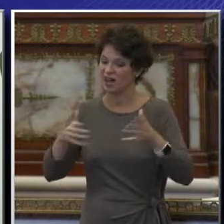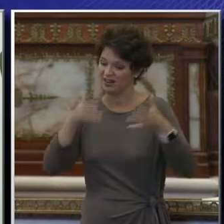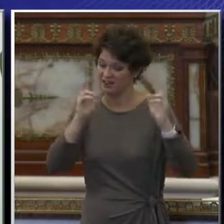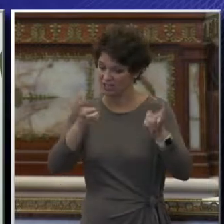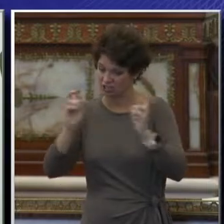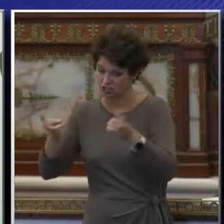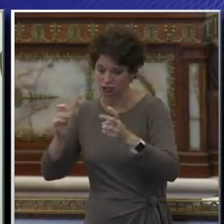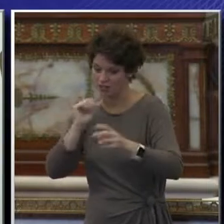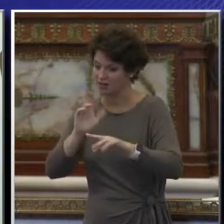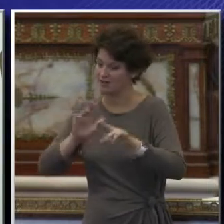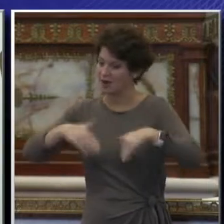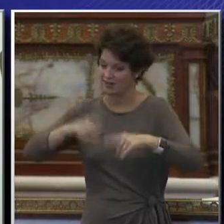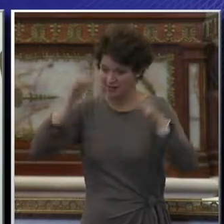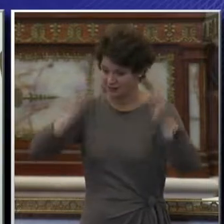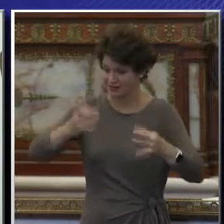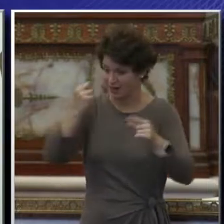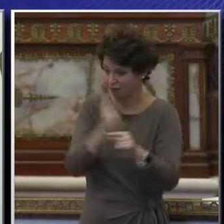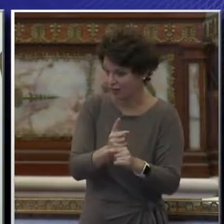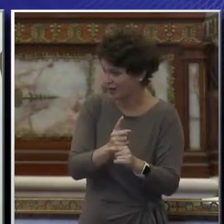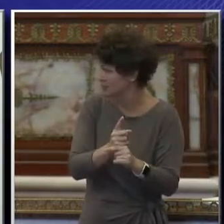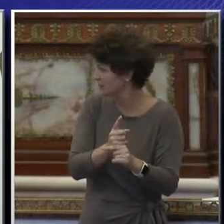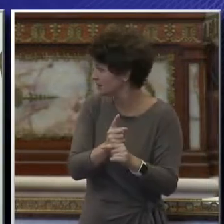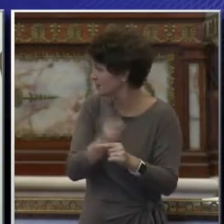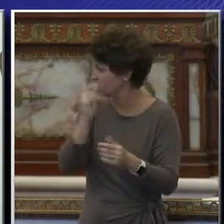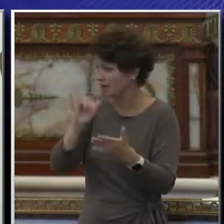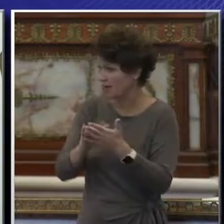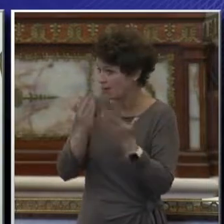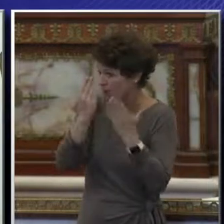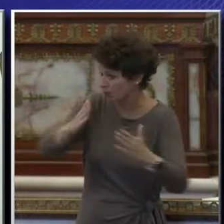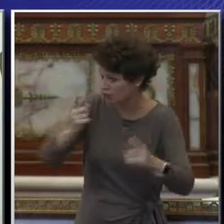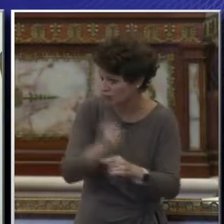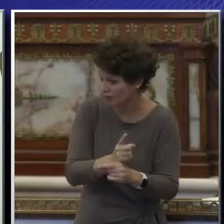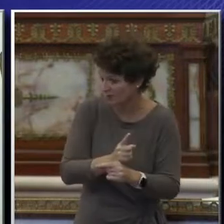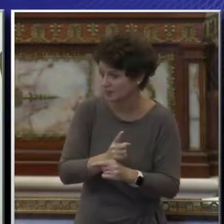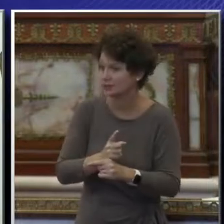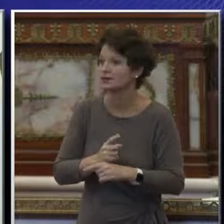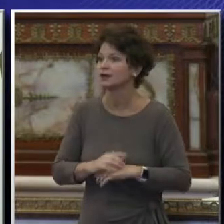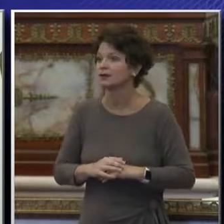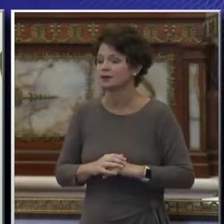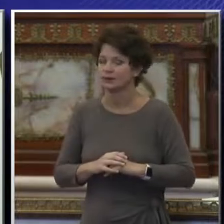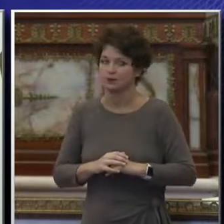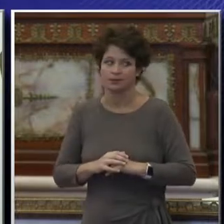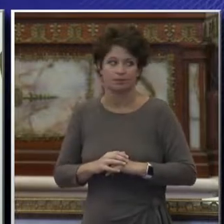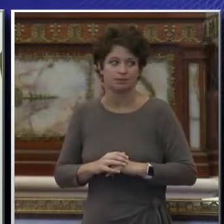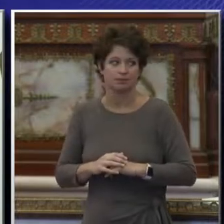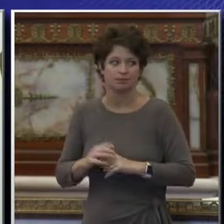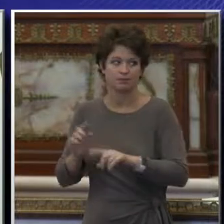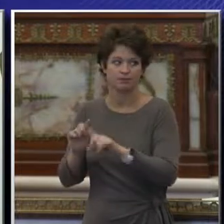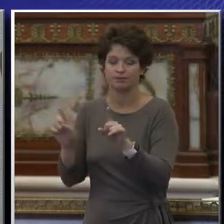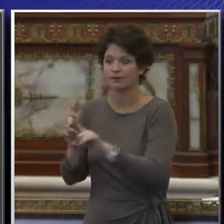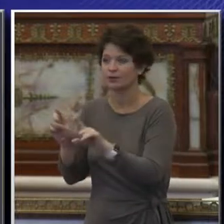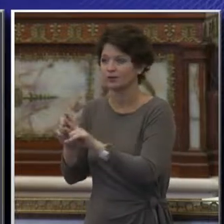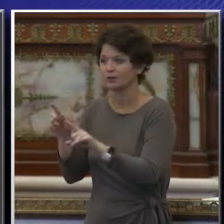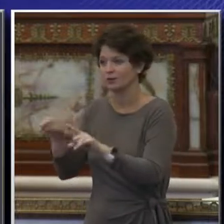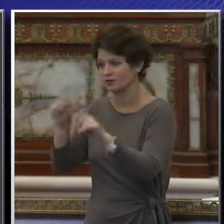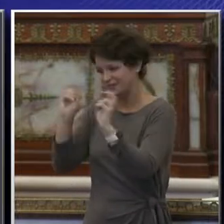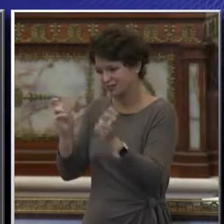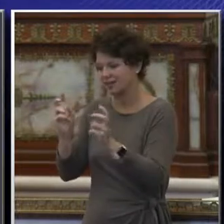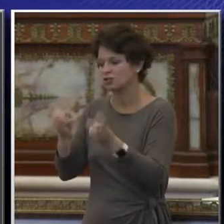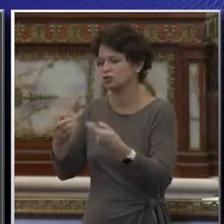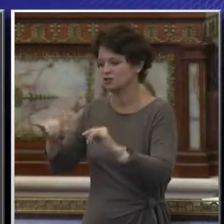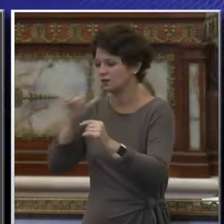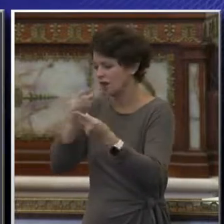have not been finalized with this proposal as of yet. There are some outstanding issues, that's right.